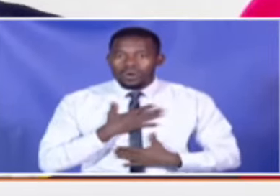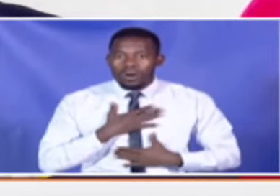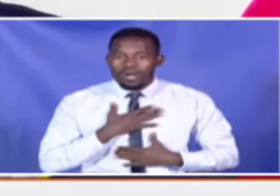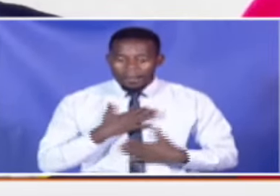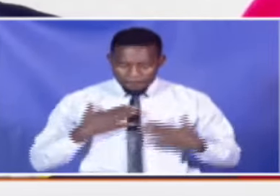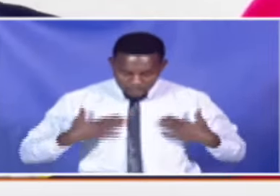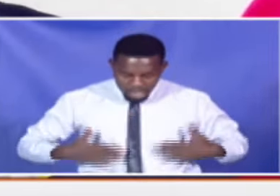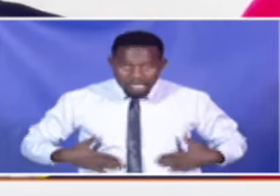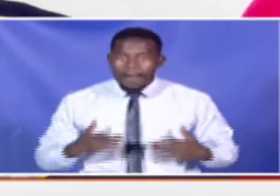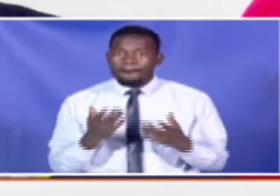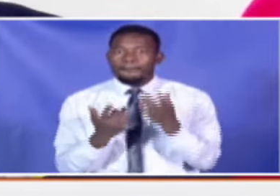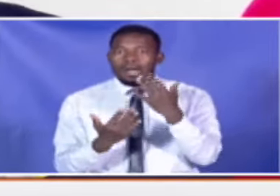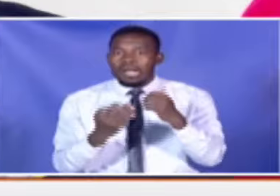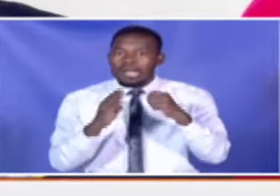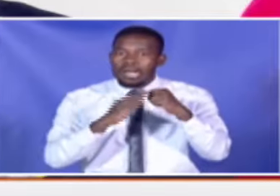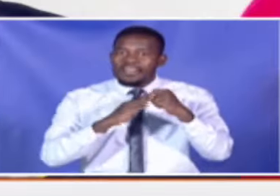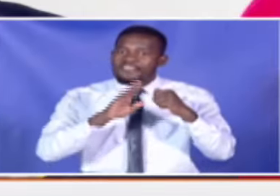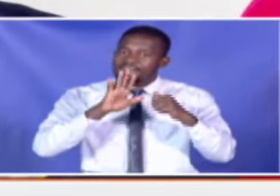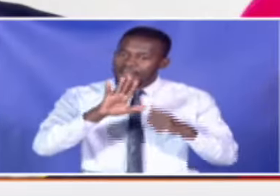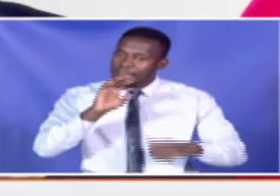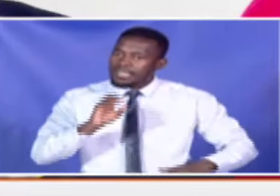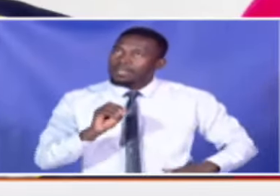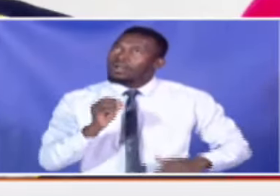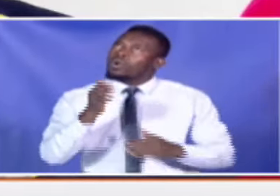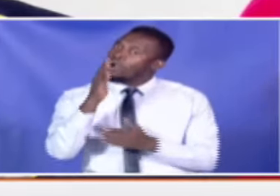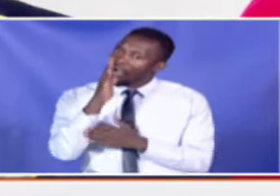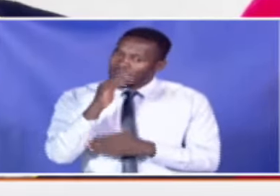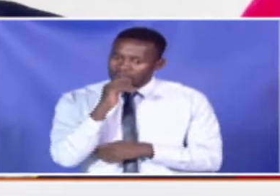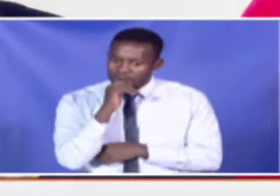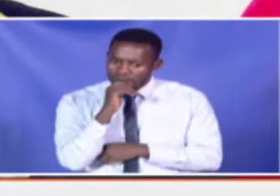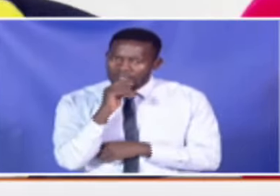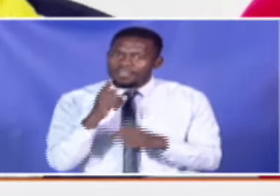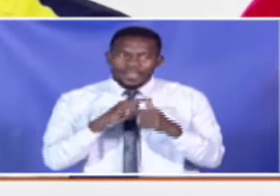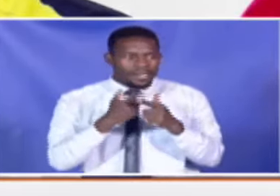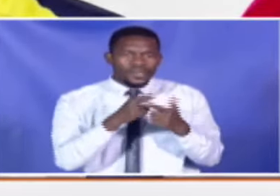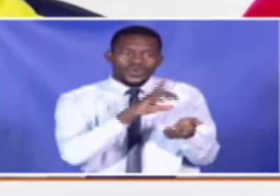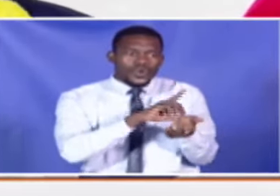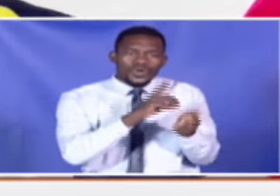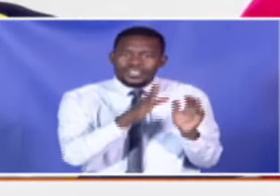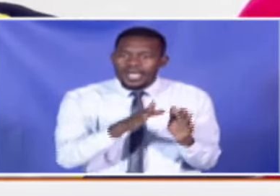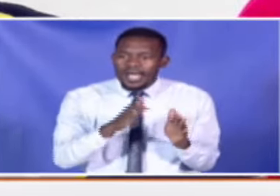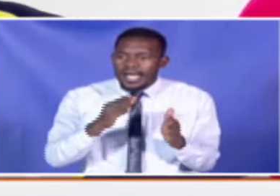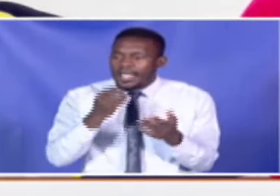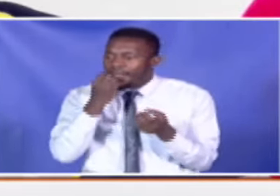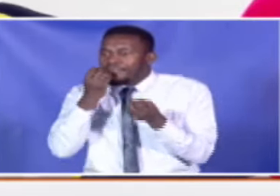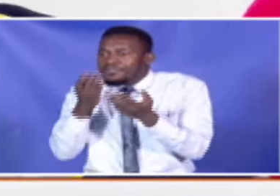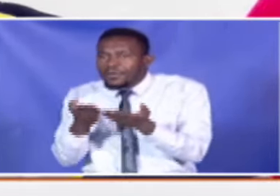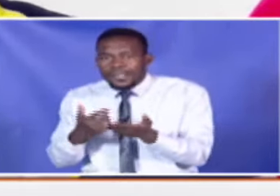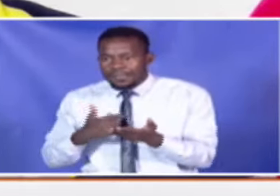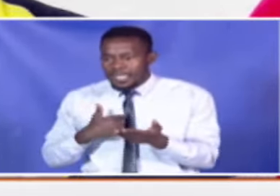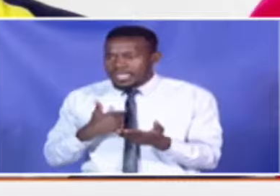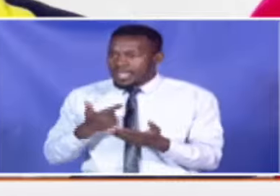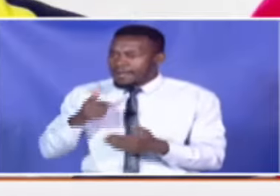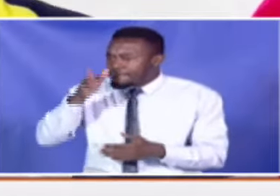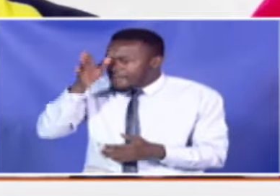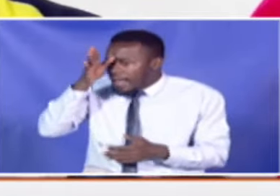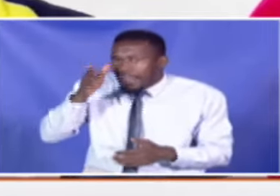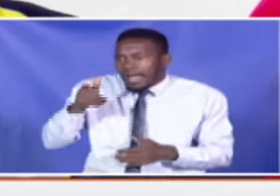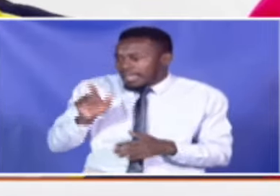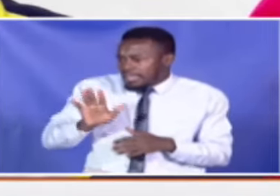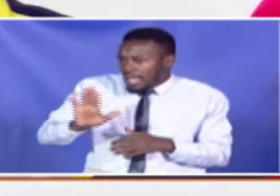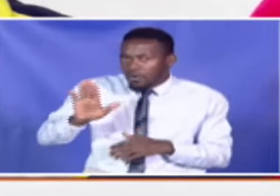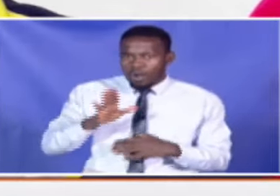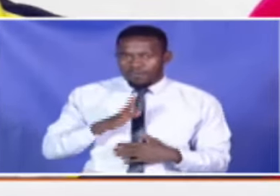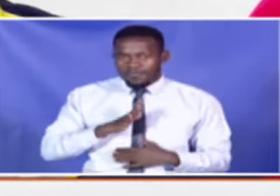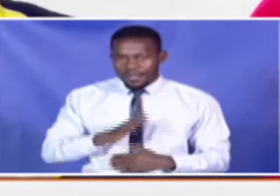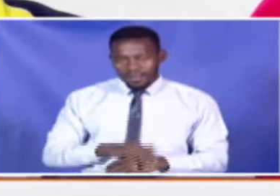95%. Nyinyi 95%. Alafu ananiambia uko sawa na madaktari mmemfunga tu pale, akaniambia pana madaktari tumefanya